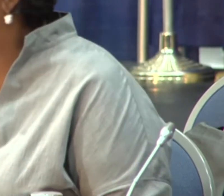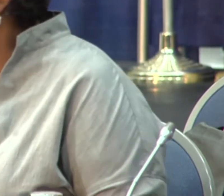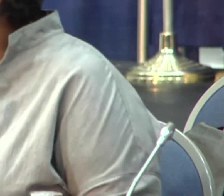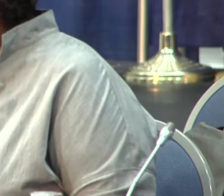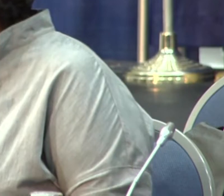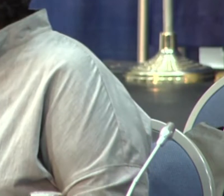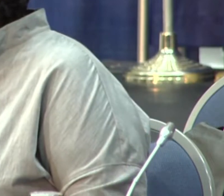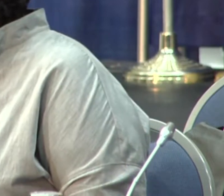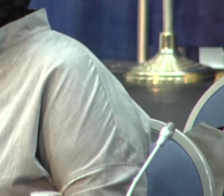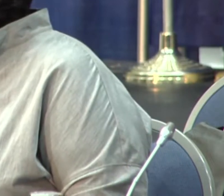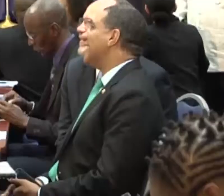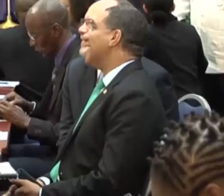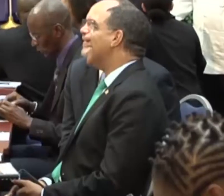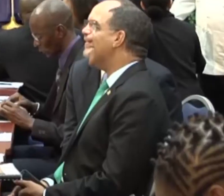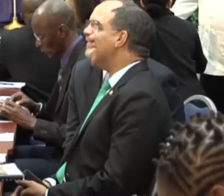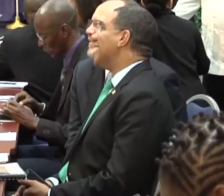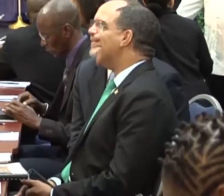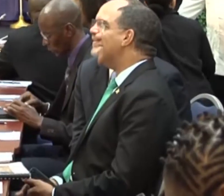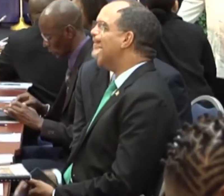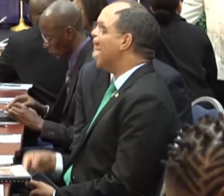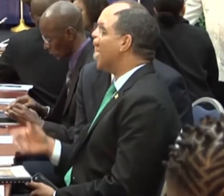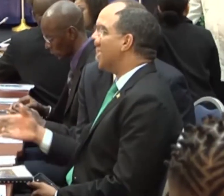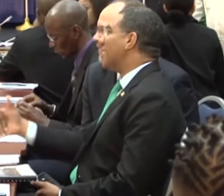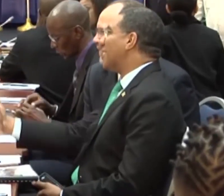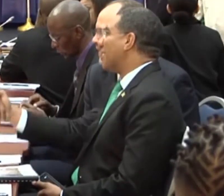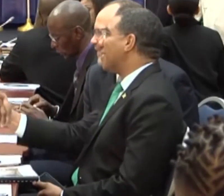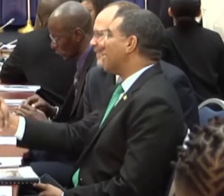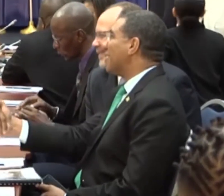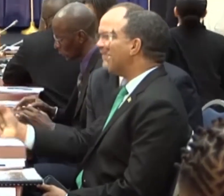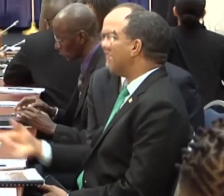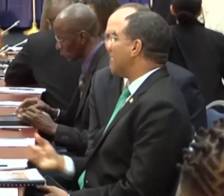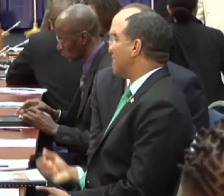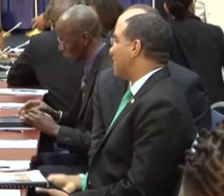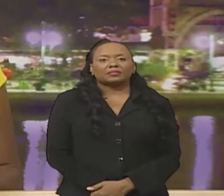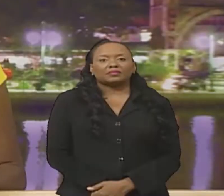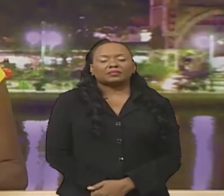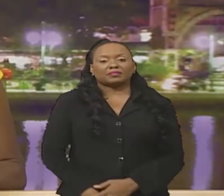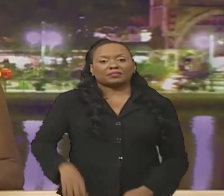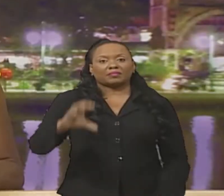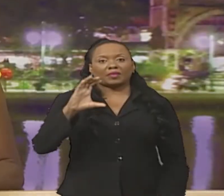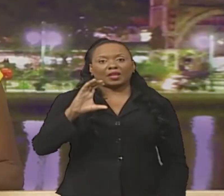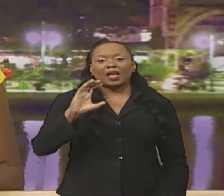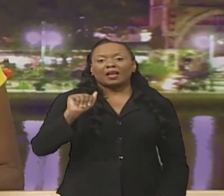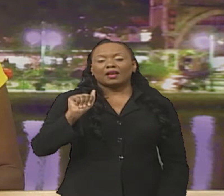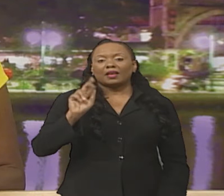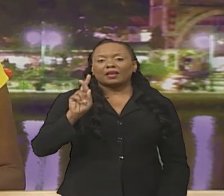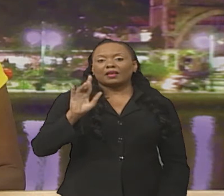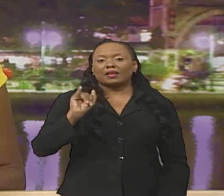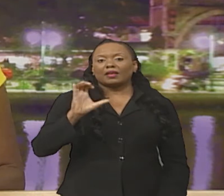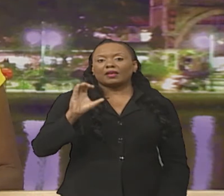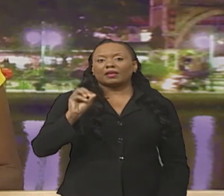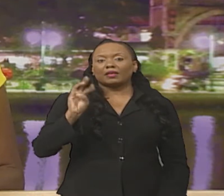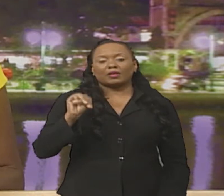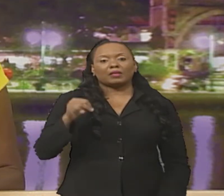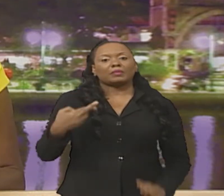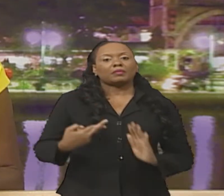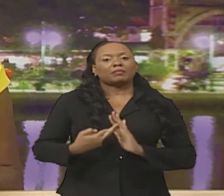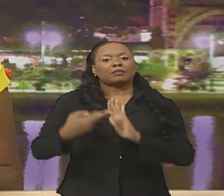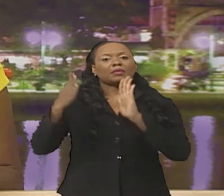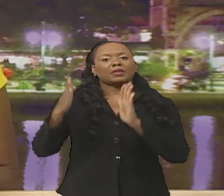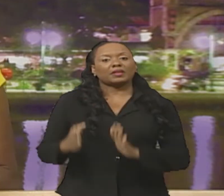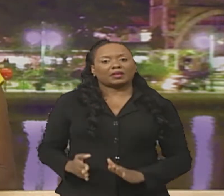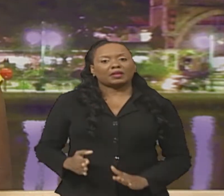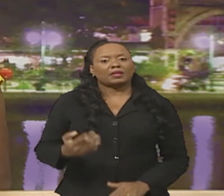cruelest elements of nature. Kish Marsengis, CBC News. CARICOM Secretary General Ambassador Erwin